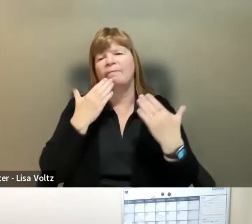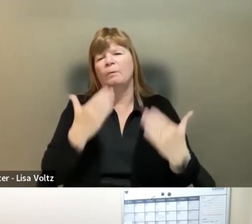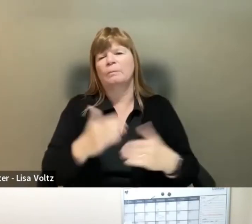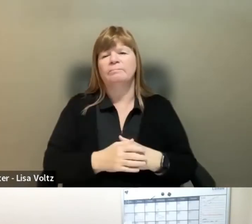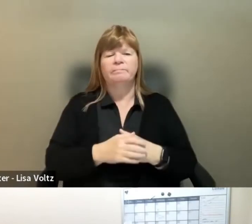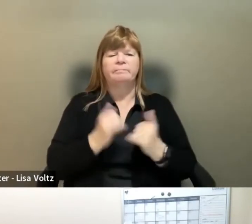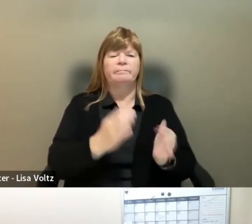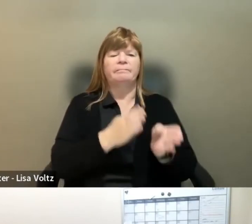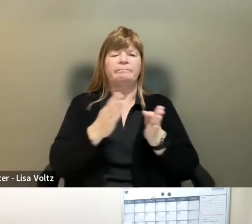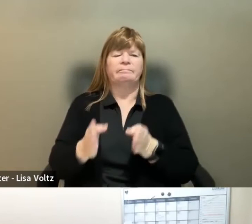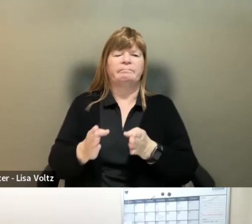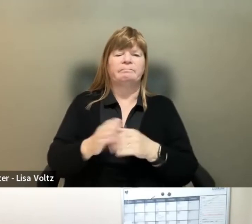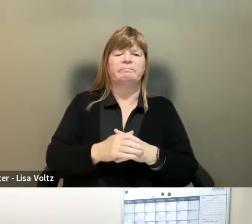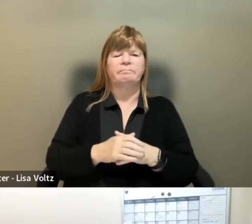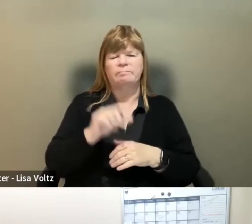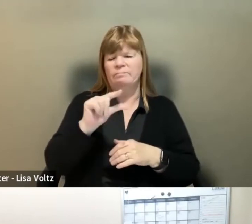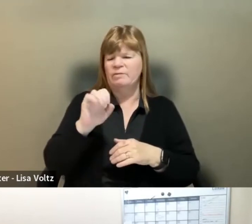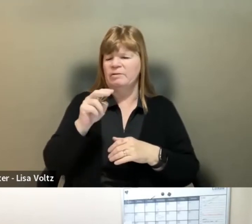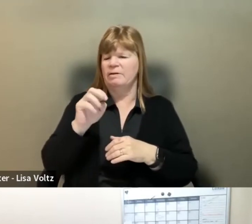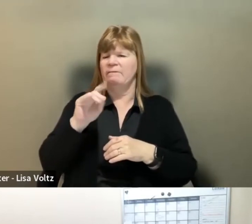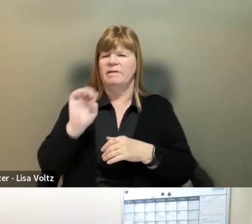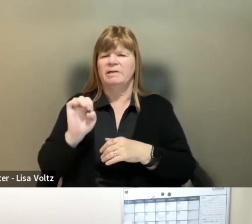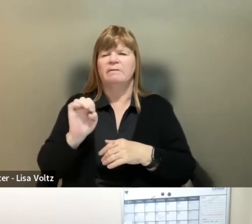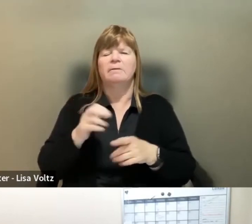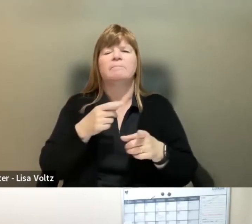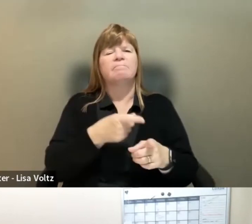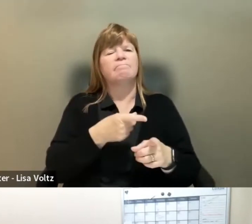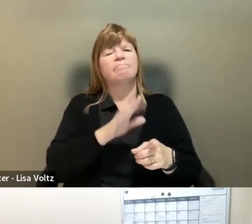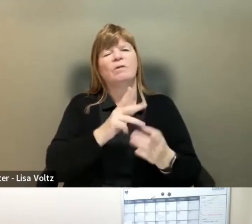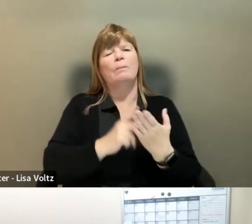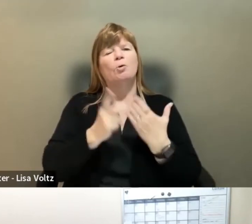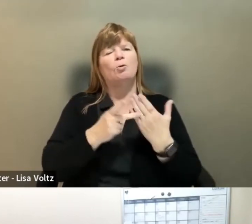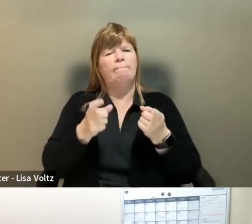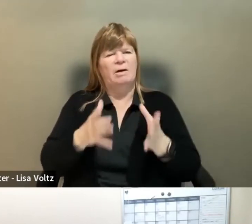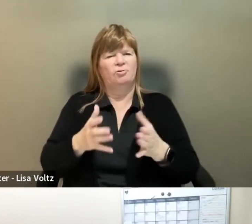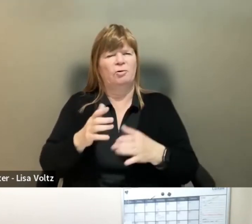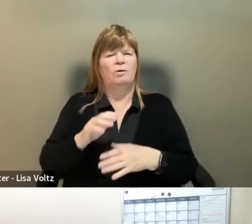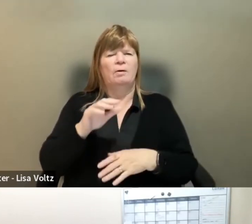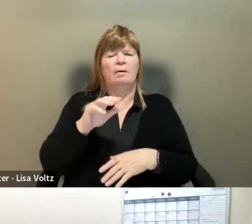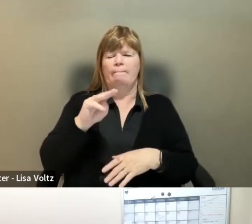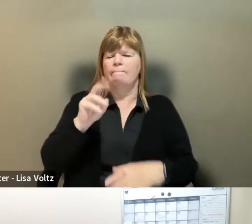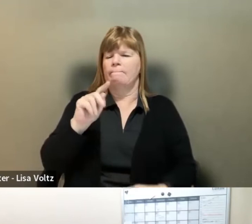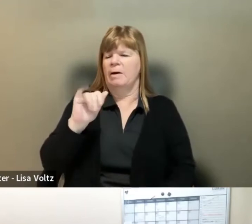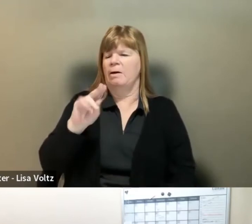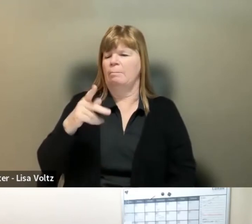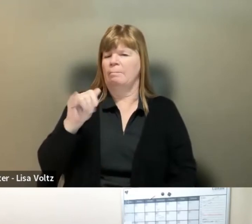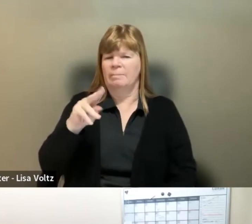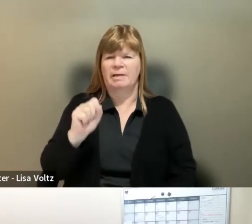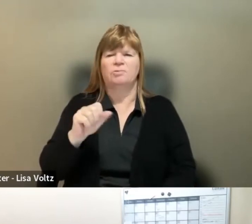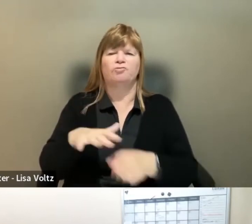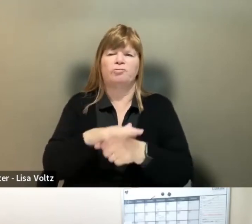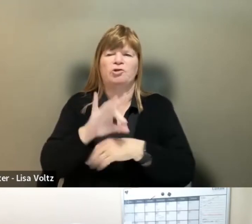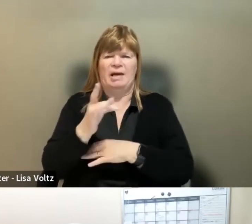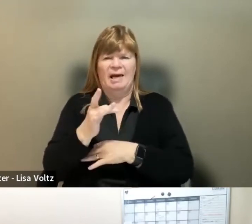I think we'll move to Genevieve Berry. And Genevieve is the program manager at the Mountain Plains Region 8 SAMHSA Mental